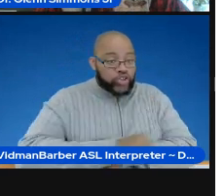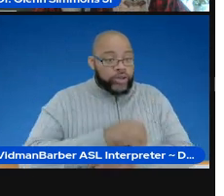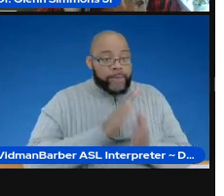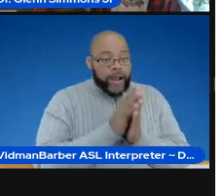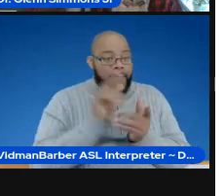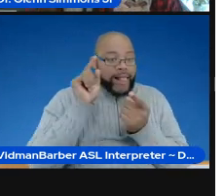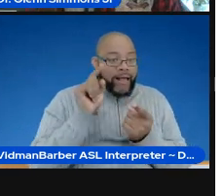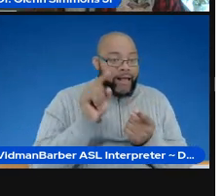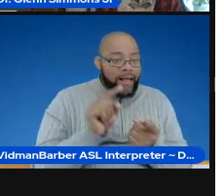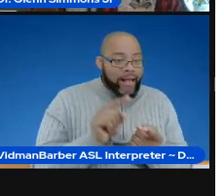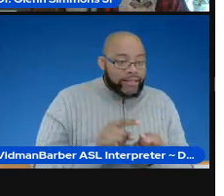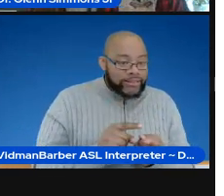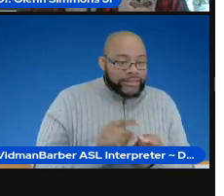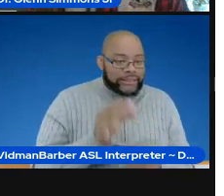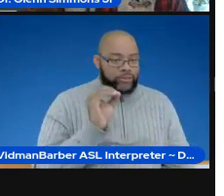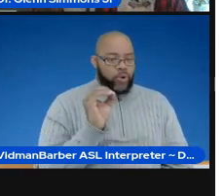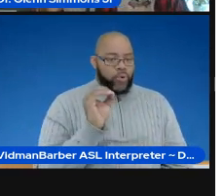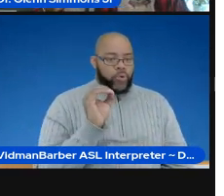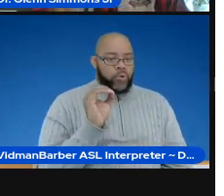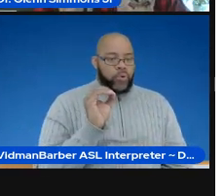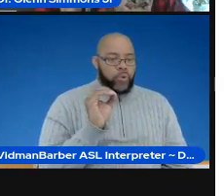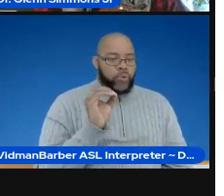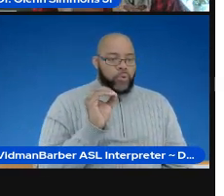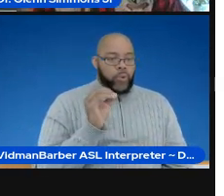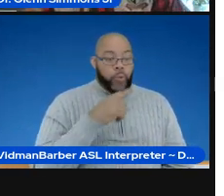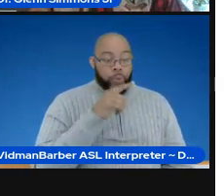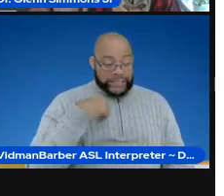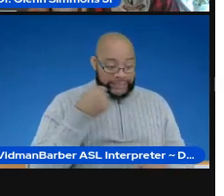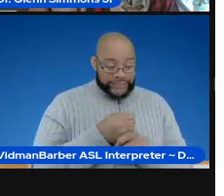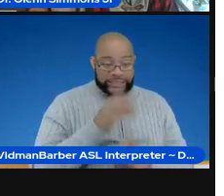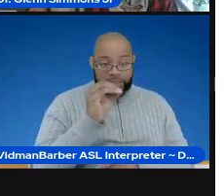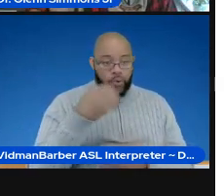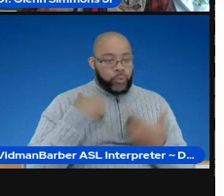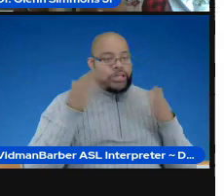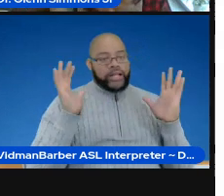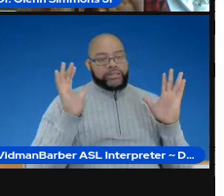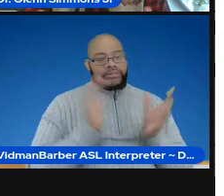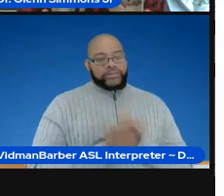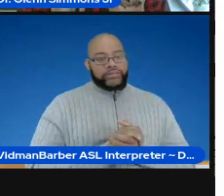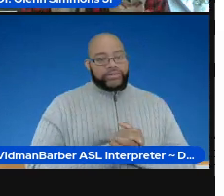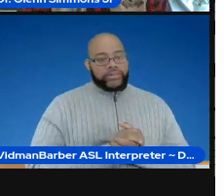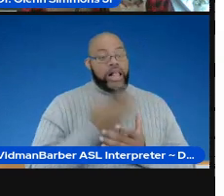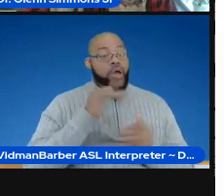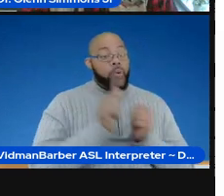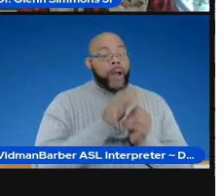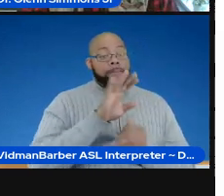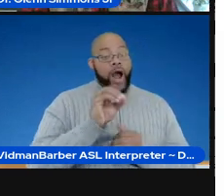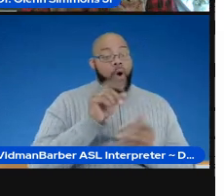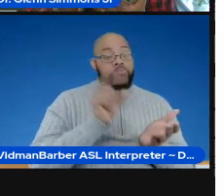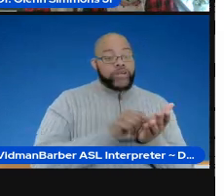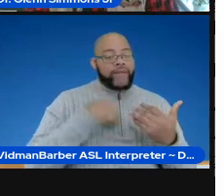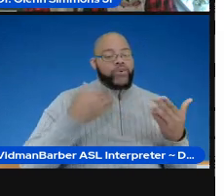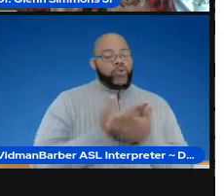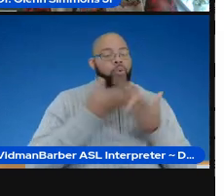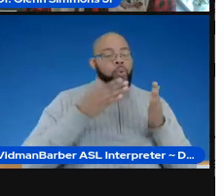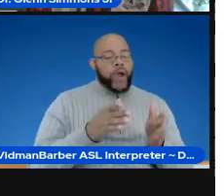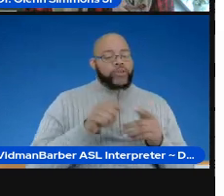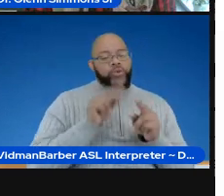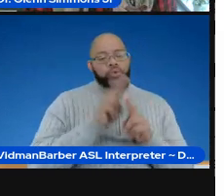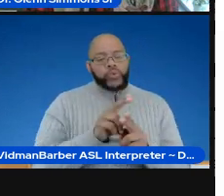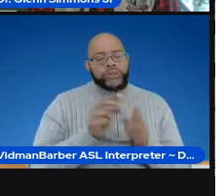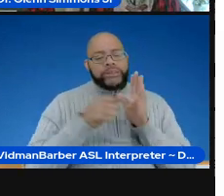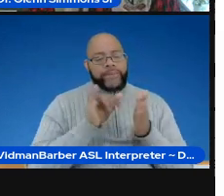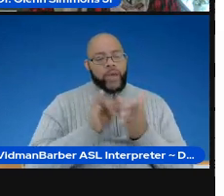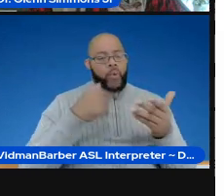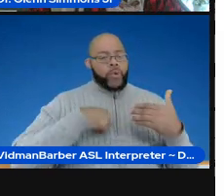less and less to zero. And when we hit zero, we were done. Luckily, with the bioprinter, we had new ways of, utilizing the samples we